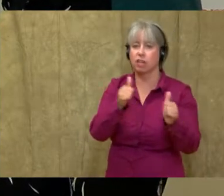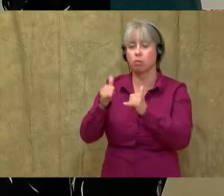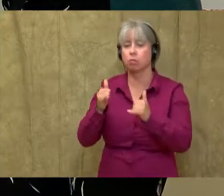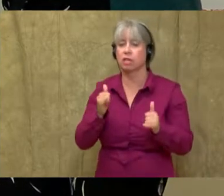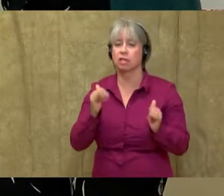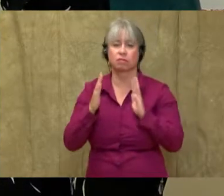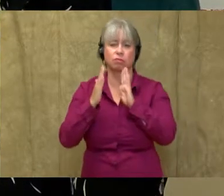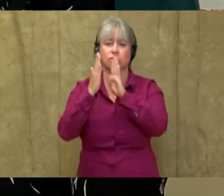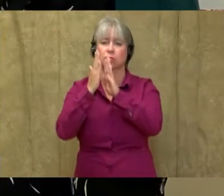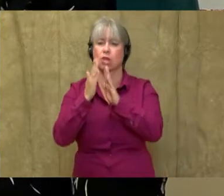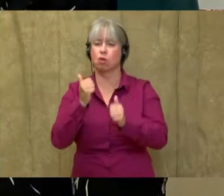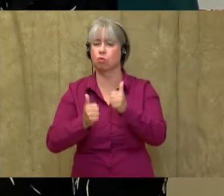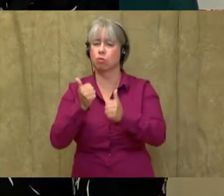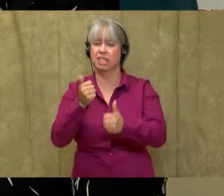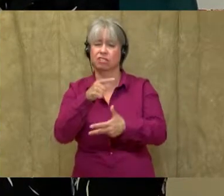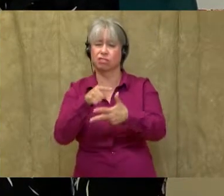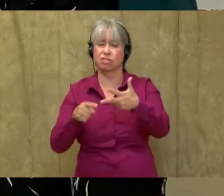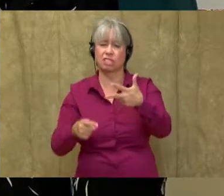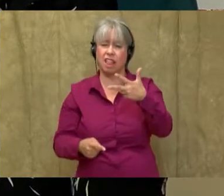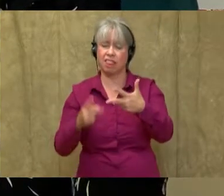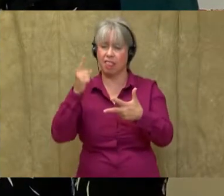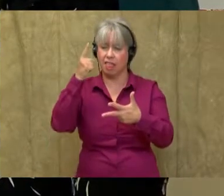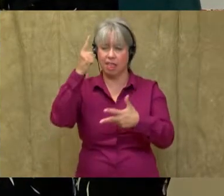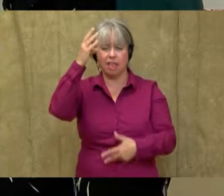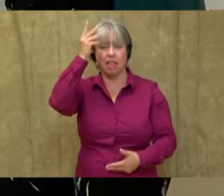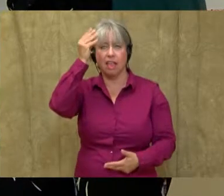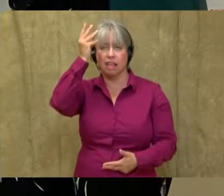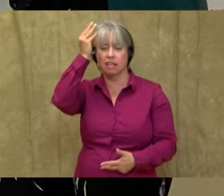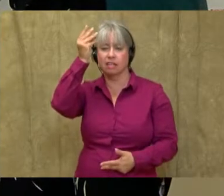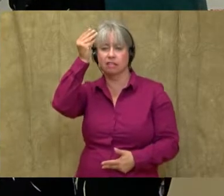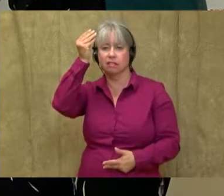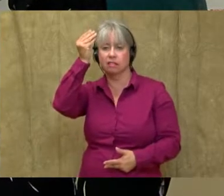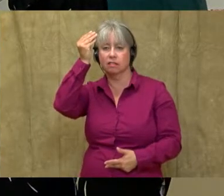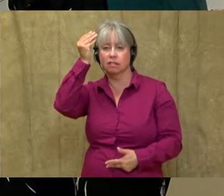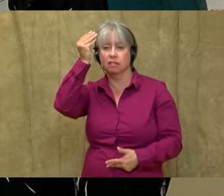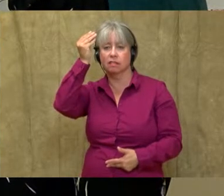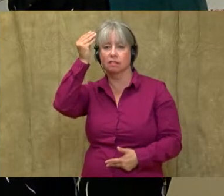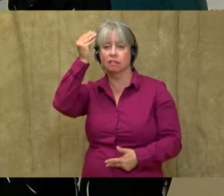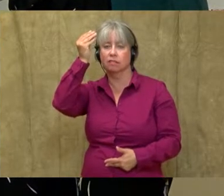facing today? Take a moment and think about that, and then I'll let you know what the answer is.